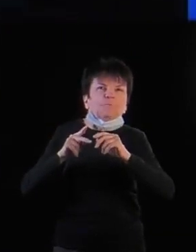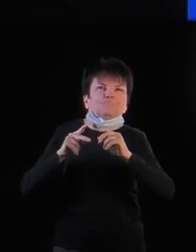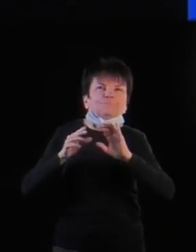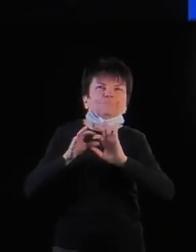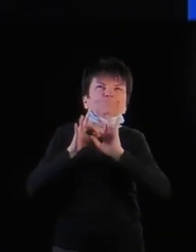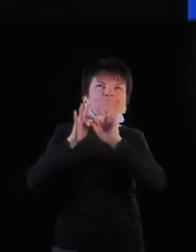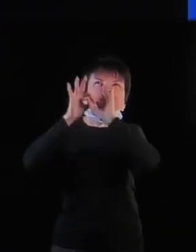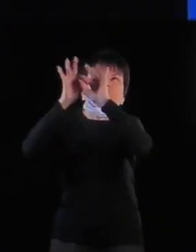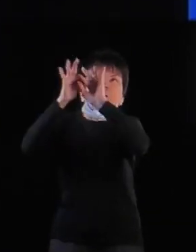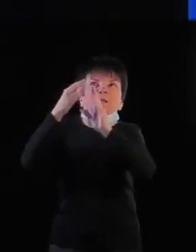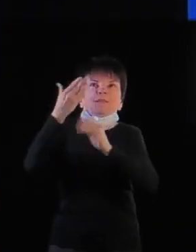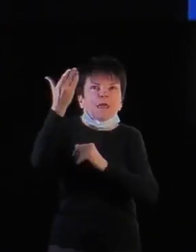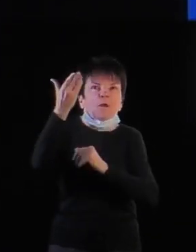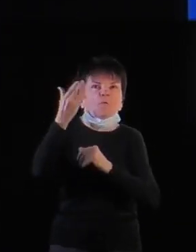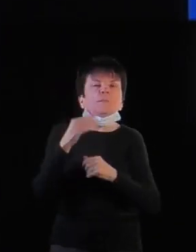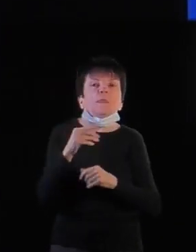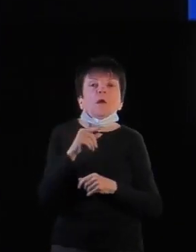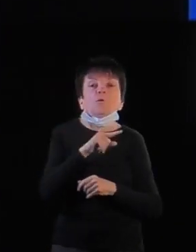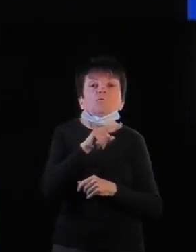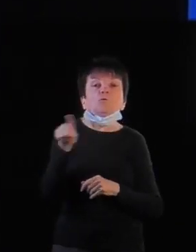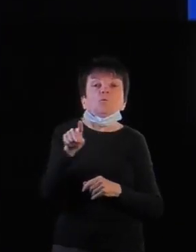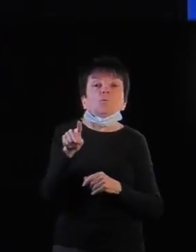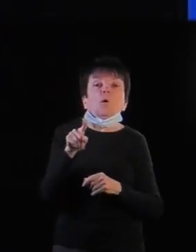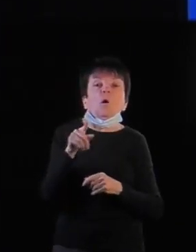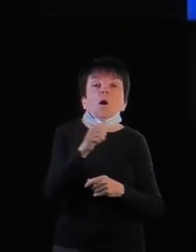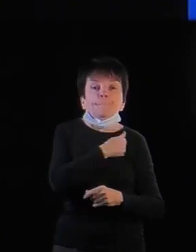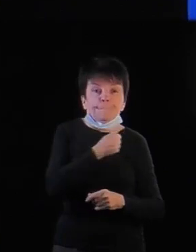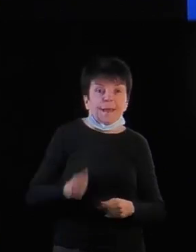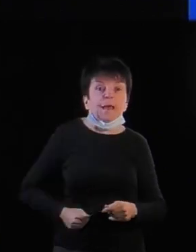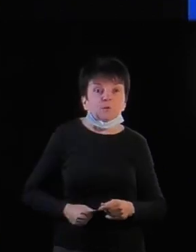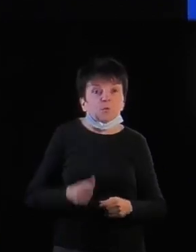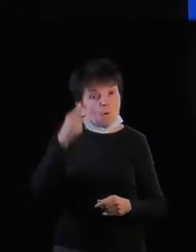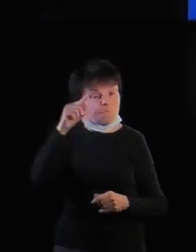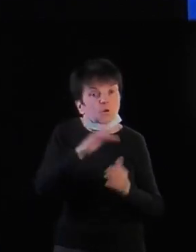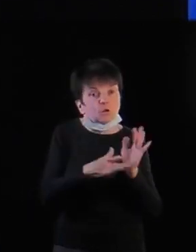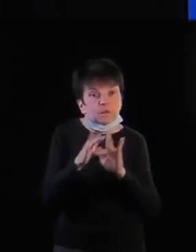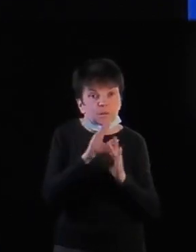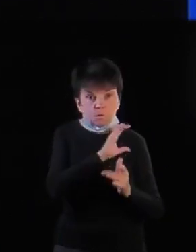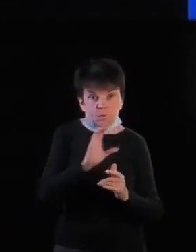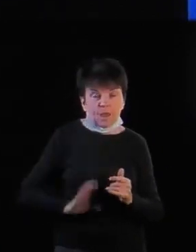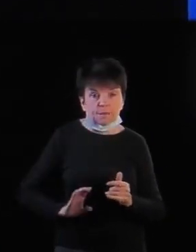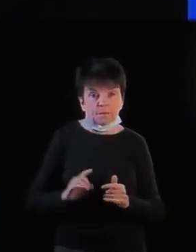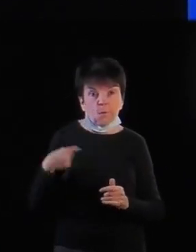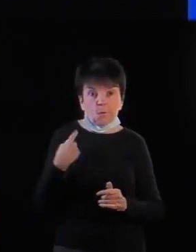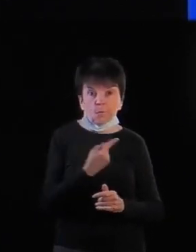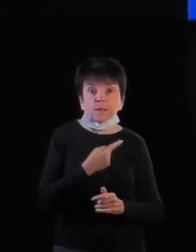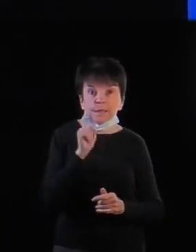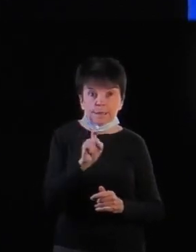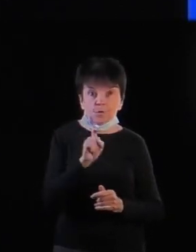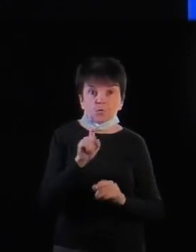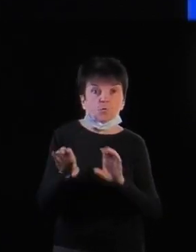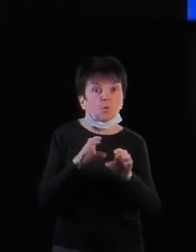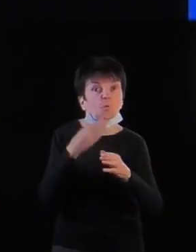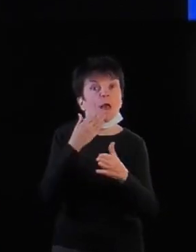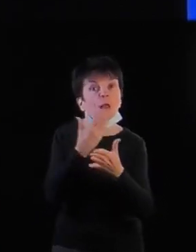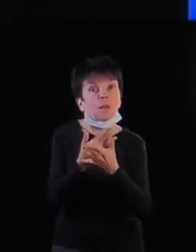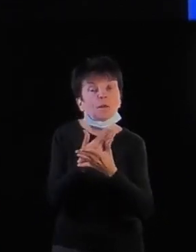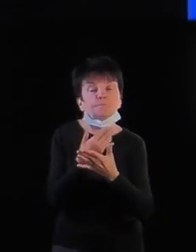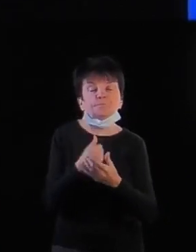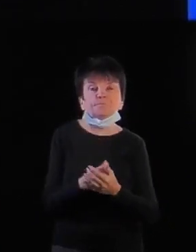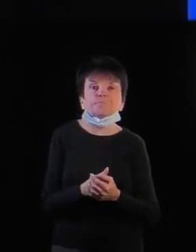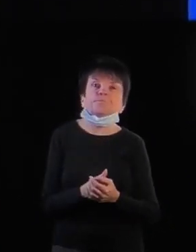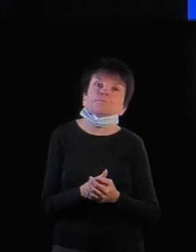an ambassador of Jesus Christ. And we need to live it out well. I think today